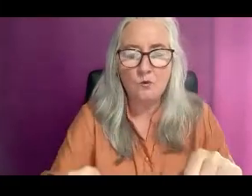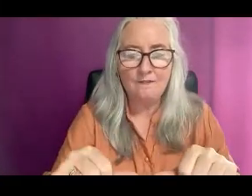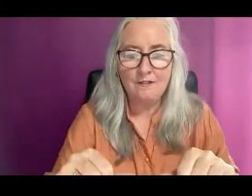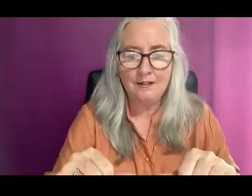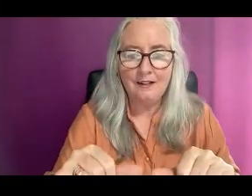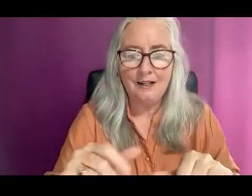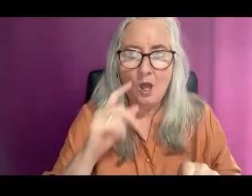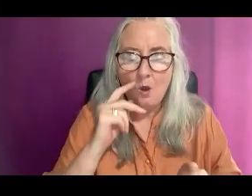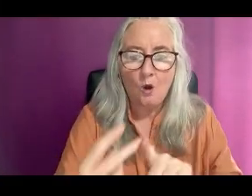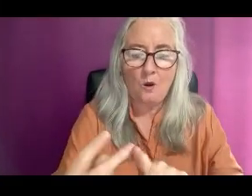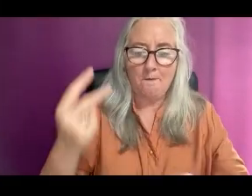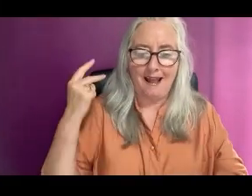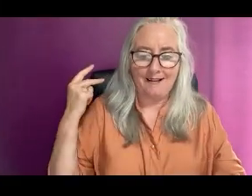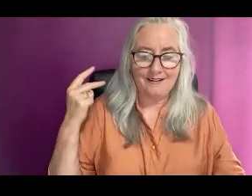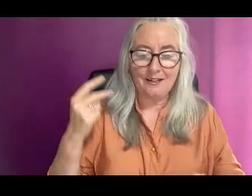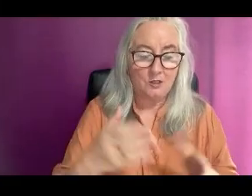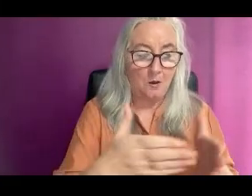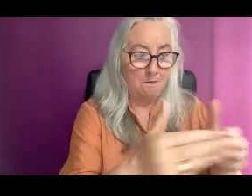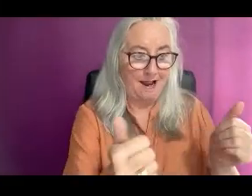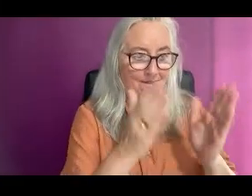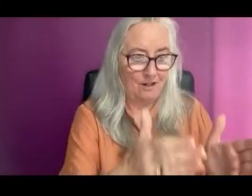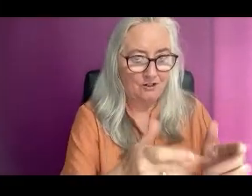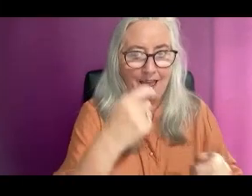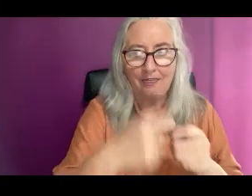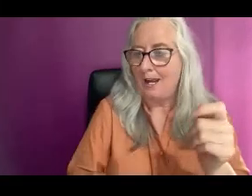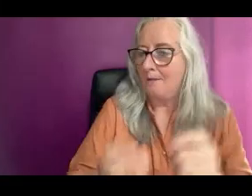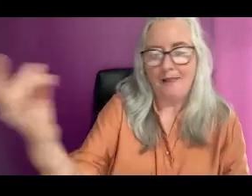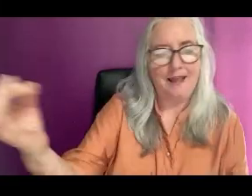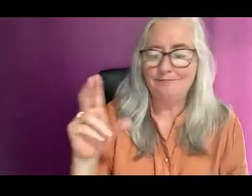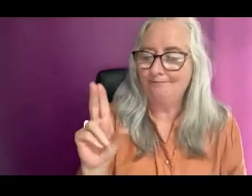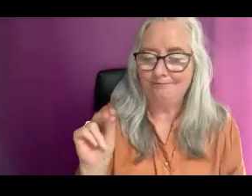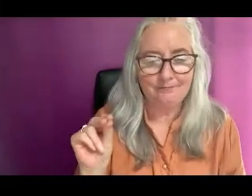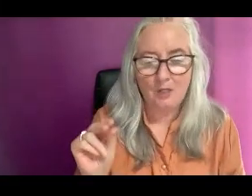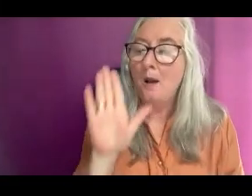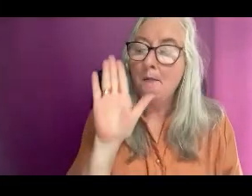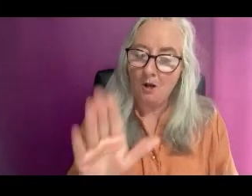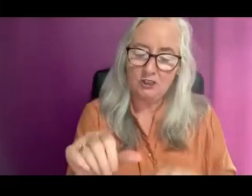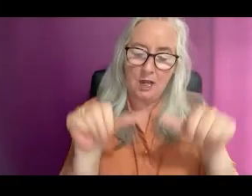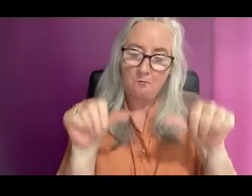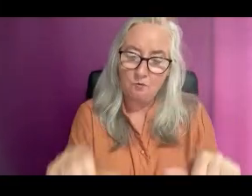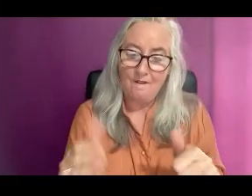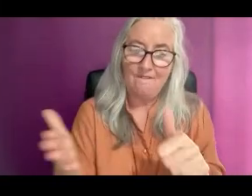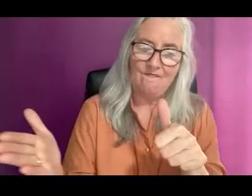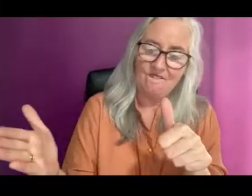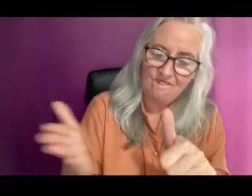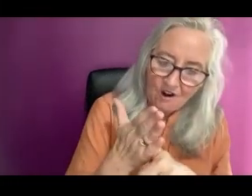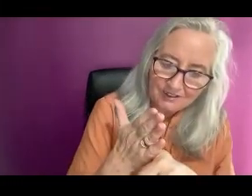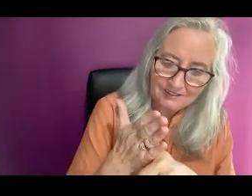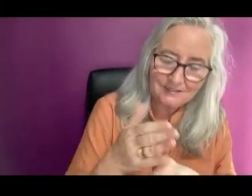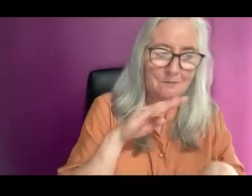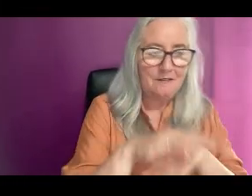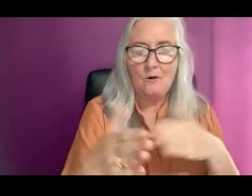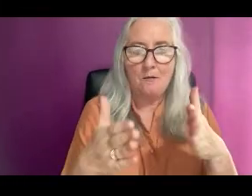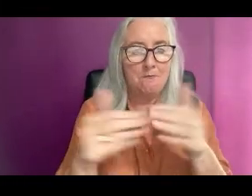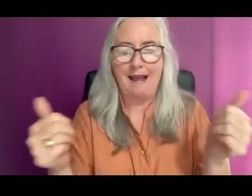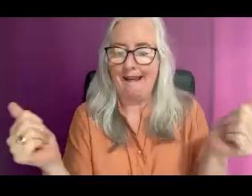retrospectively or retroactively. So you must get approval first before making any purchase. Okay,